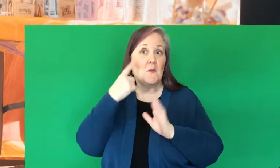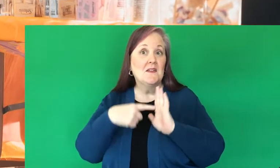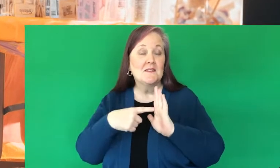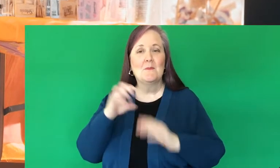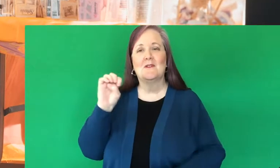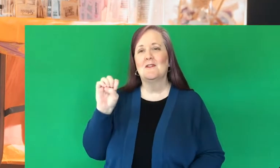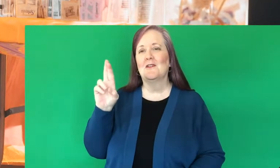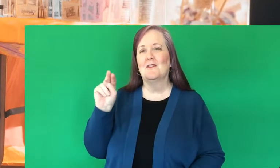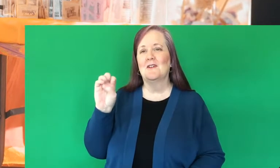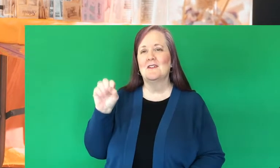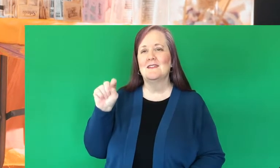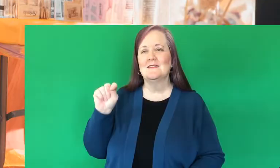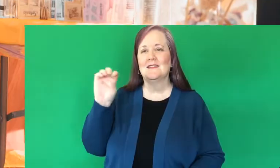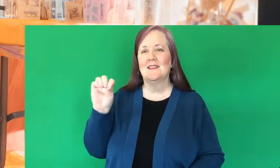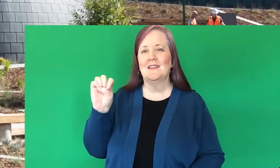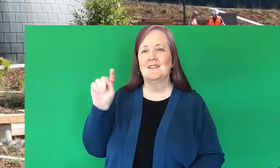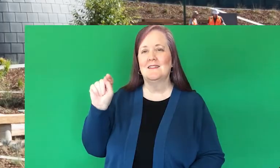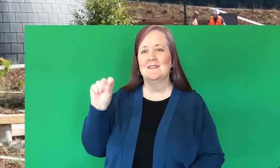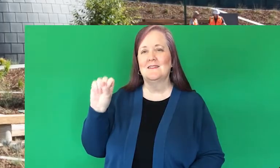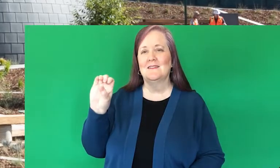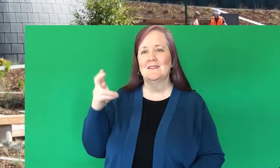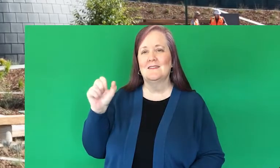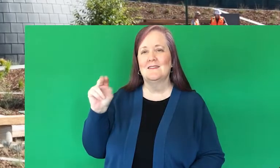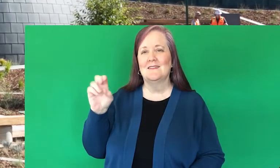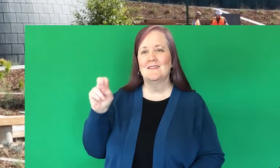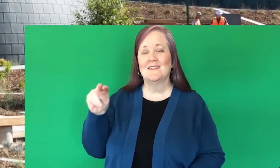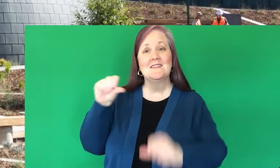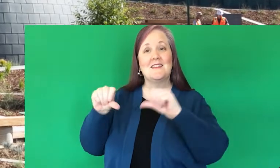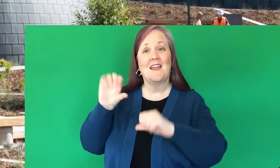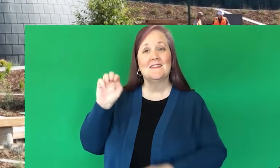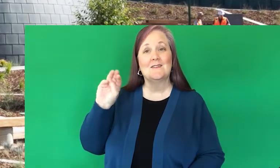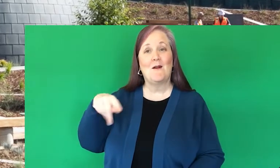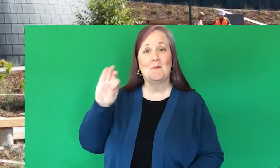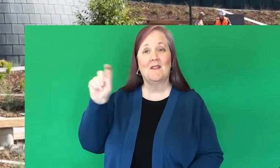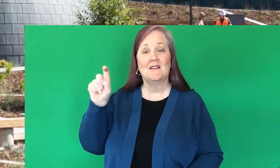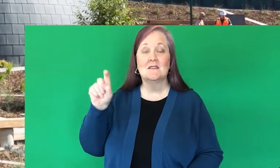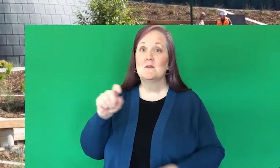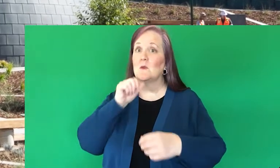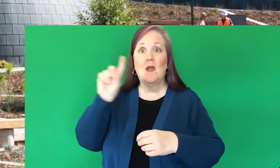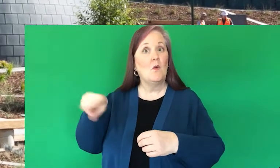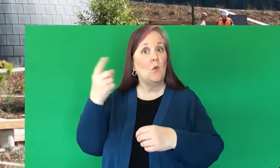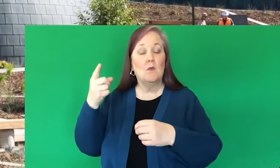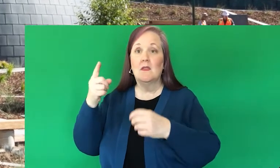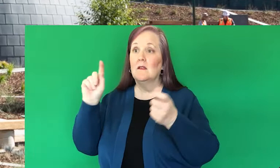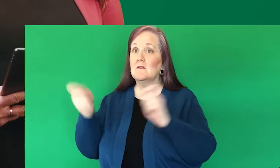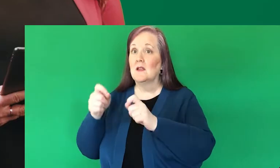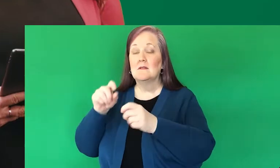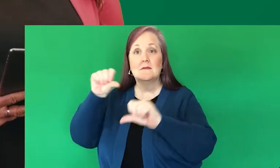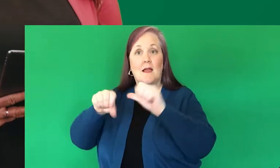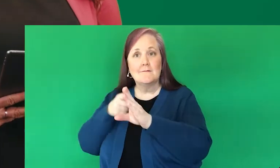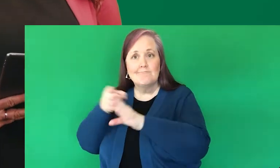facilities throughout campus, such as the Ernest E. Shannon science complex. This